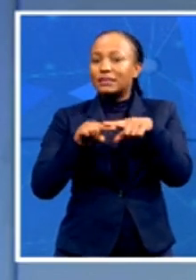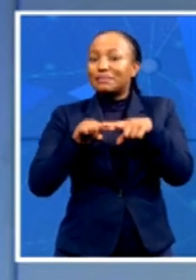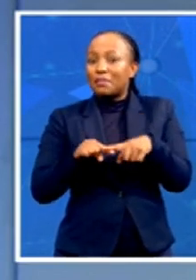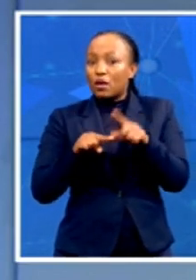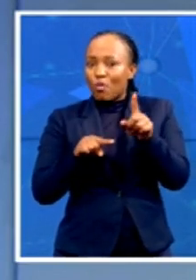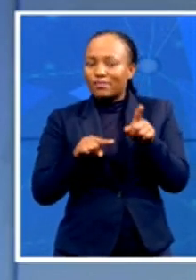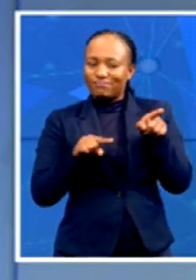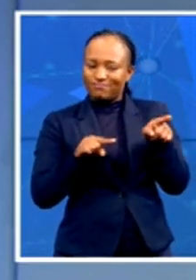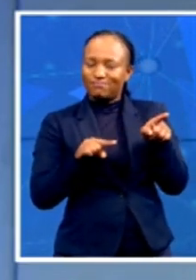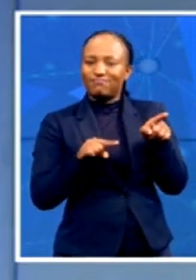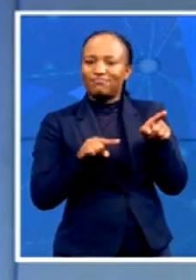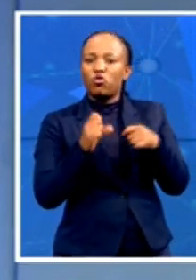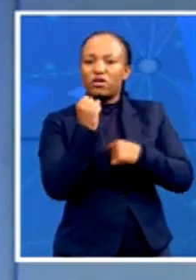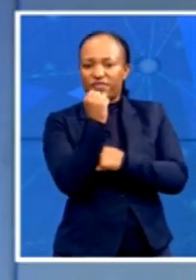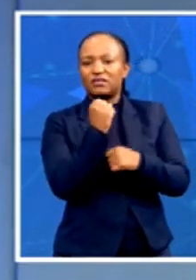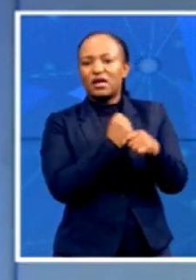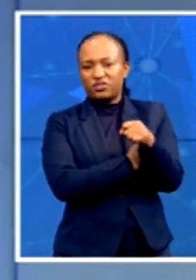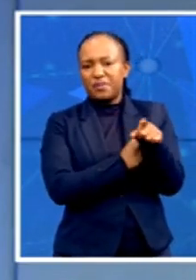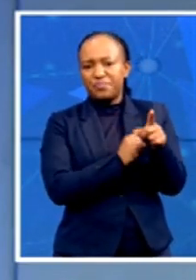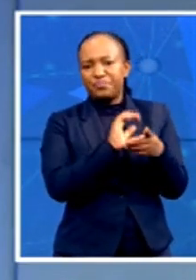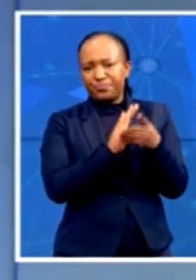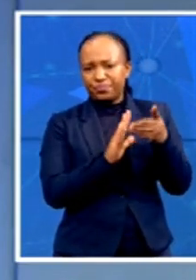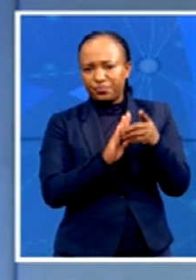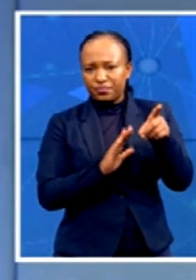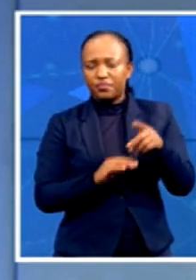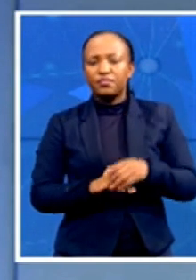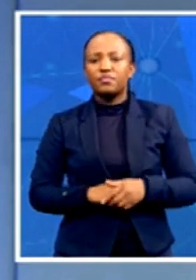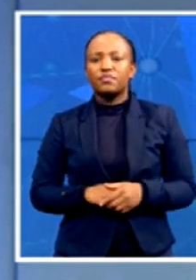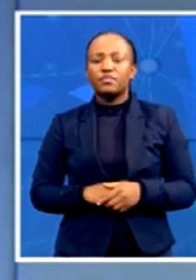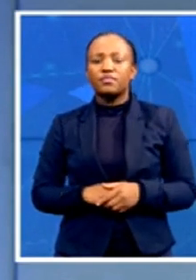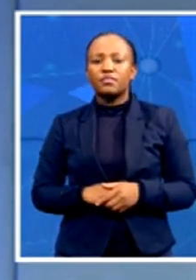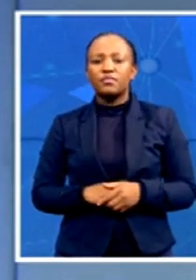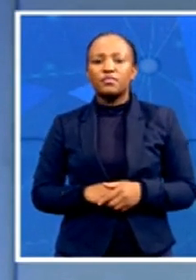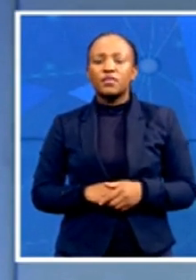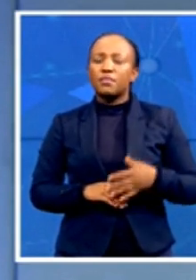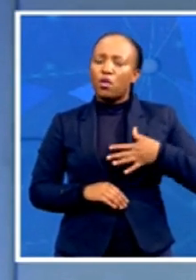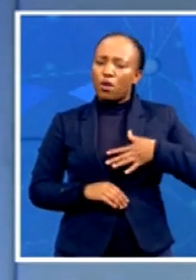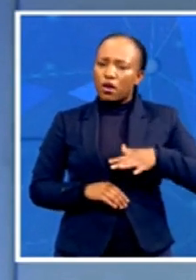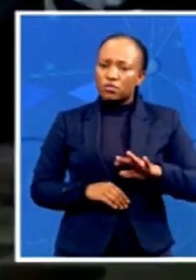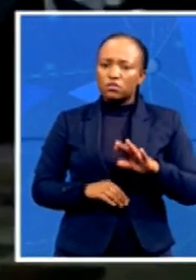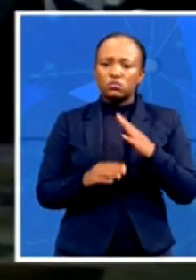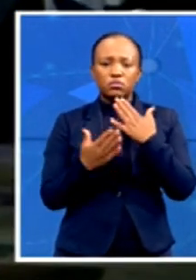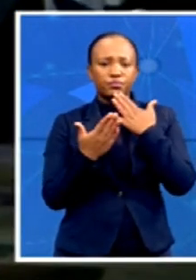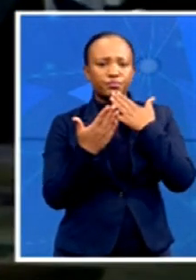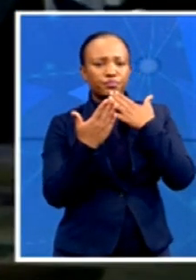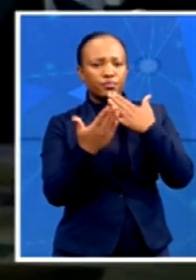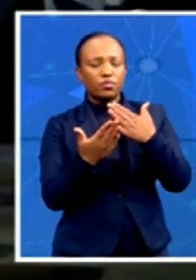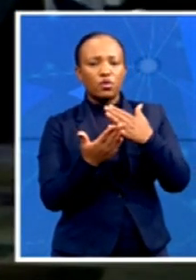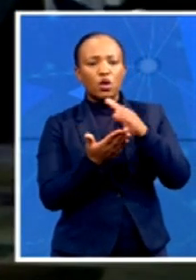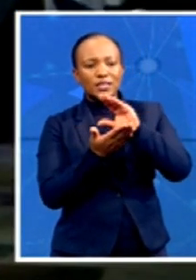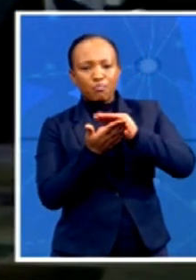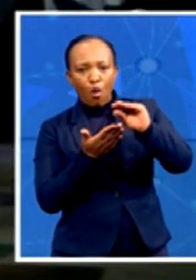I'd like to thank the sponsors and all participants, including the multilateral